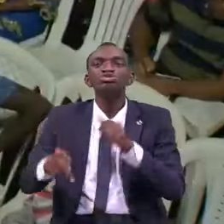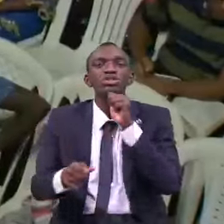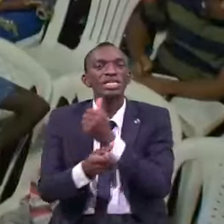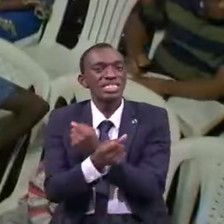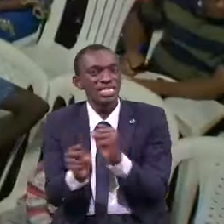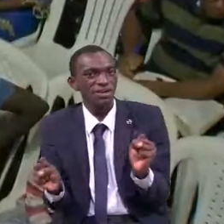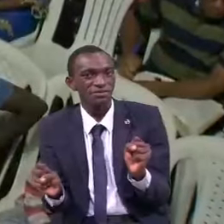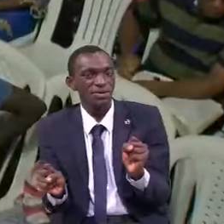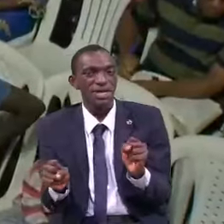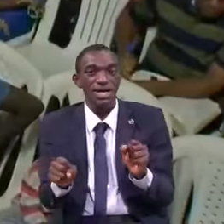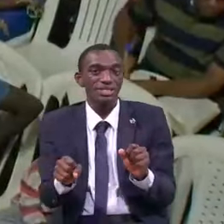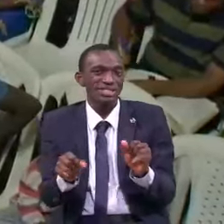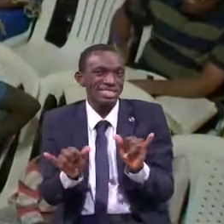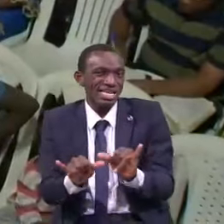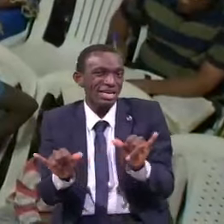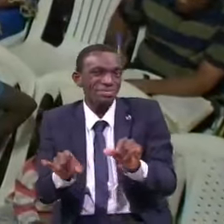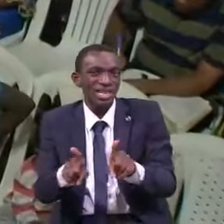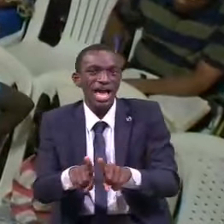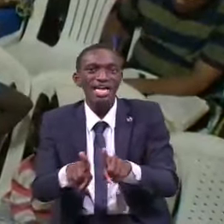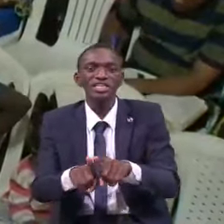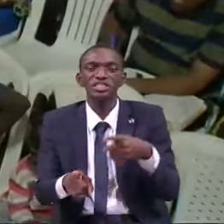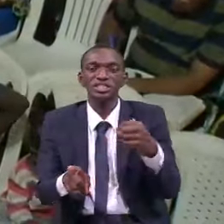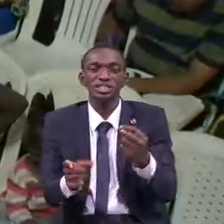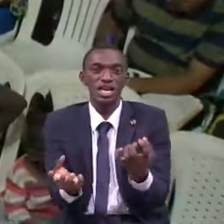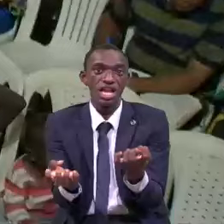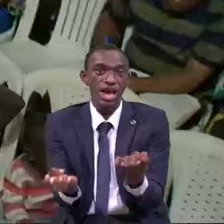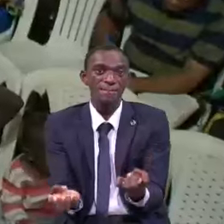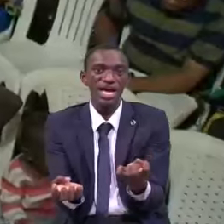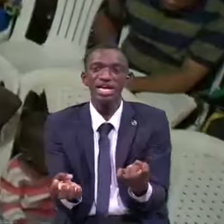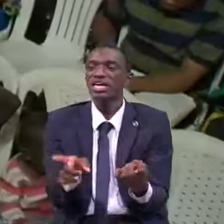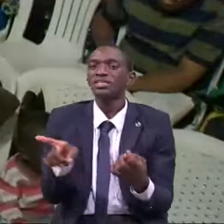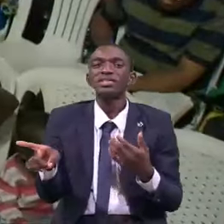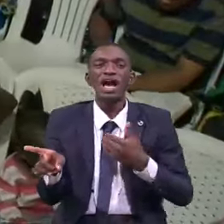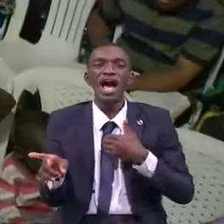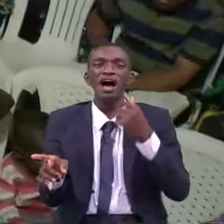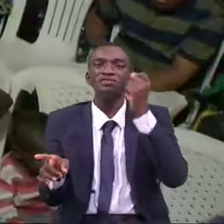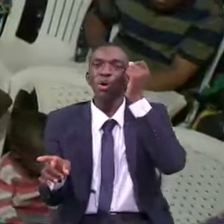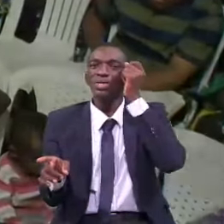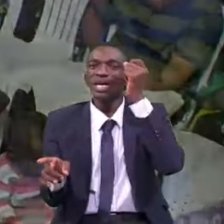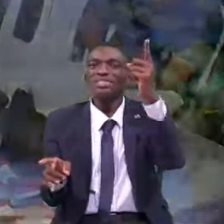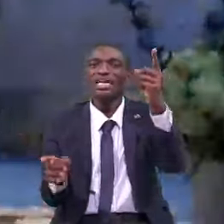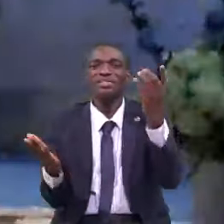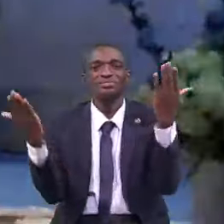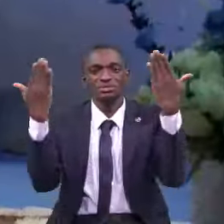like the leper, having their understanding darkened,